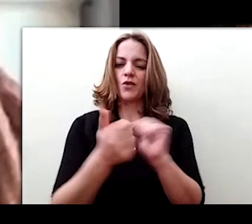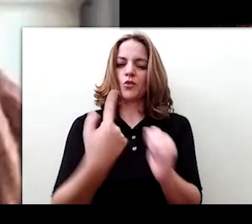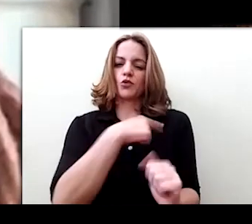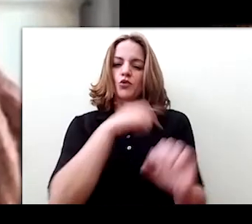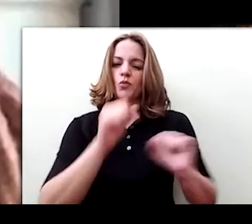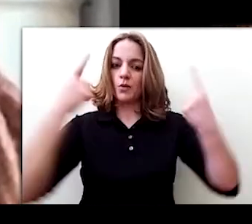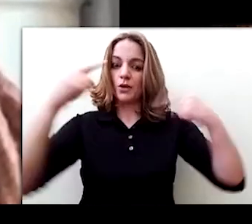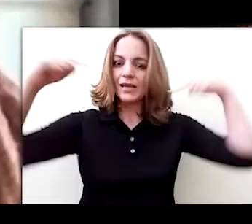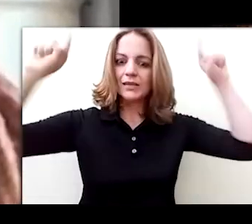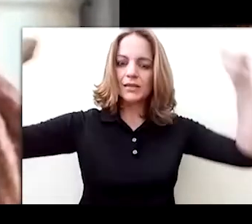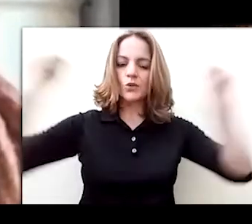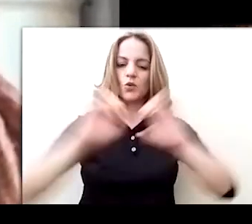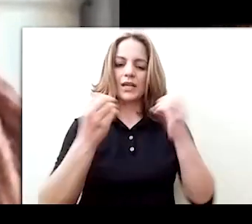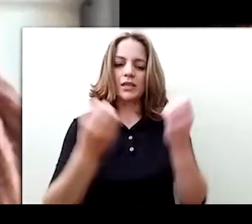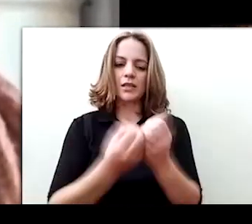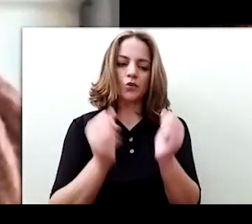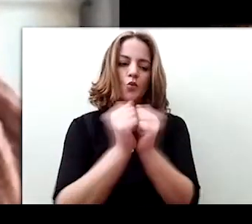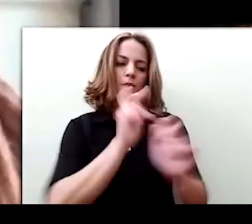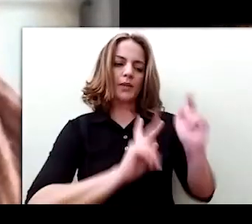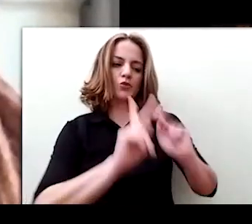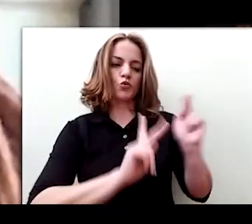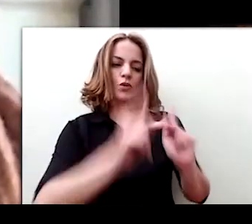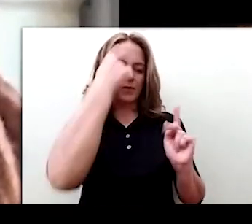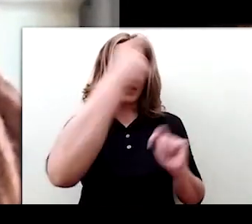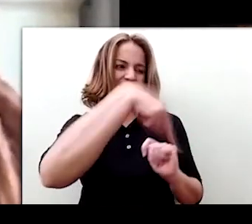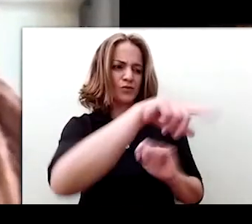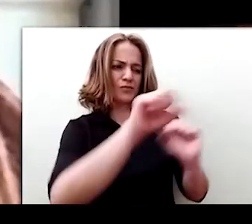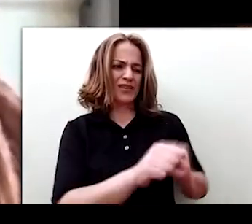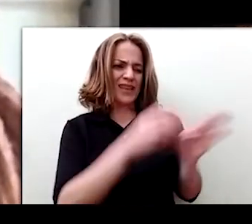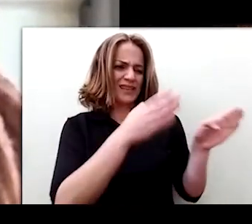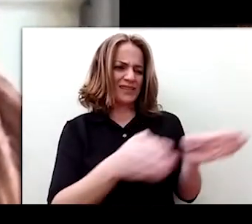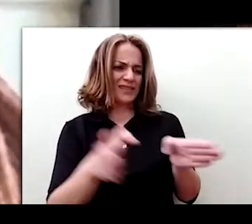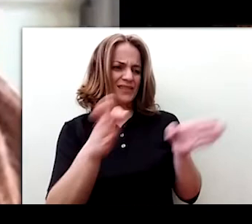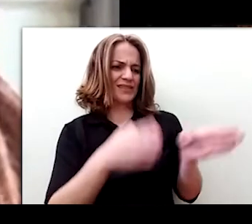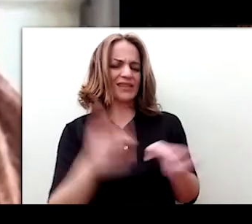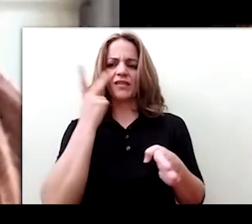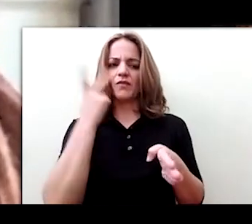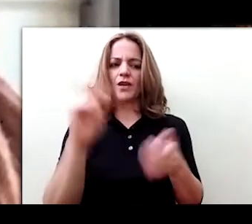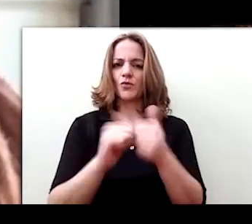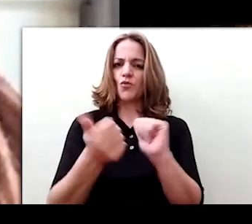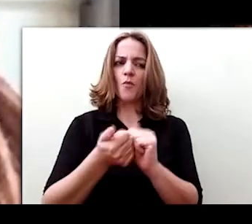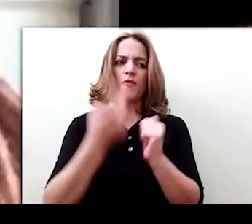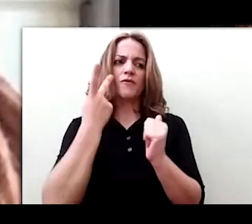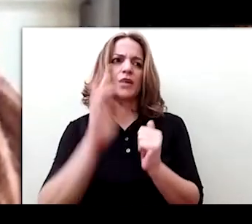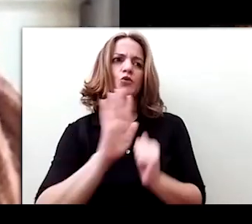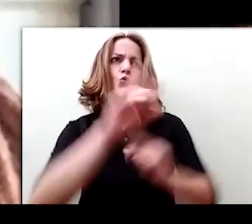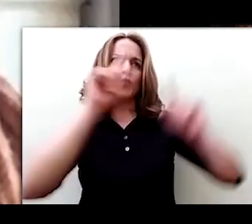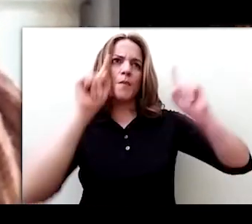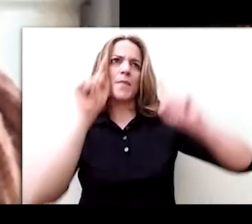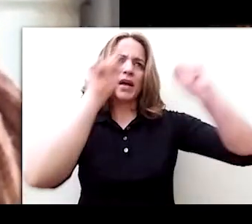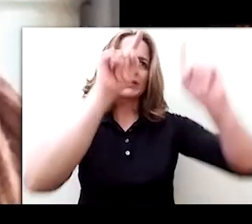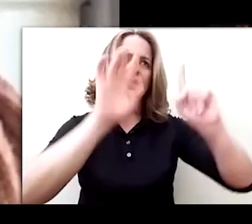people, could see that, be inspired about it, see achievements, see how it was done,